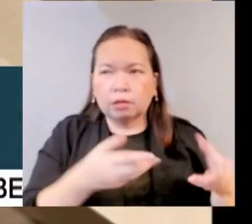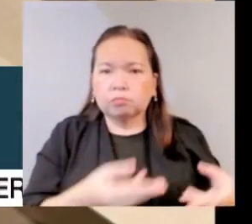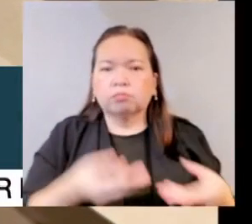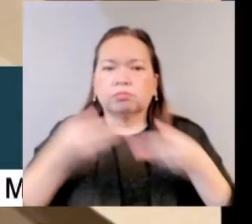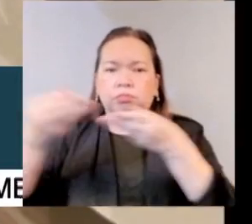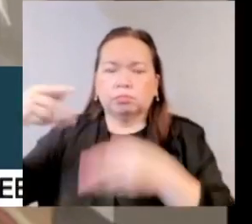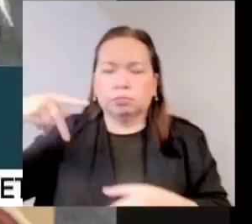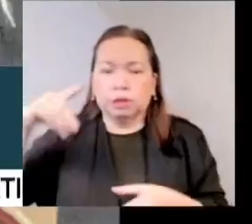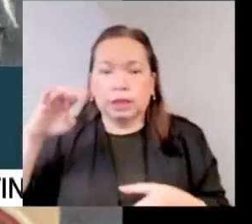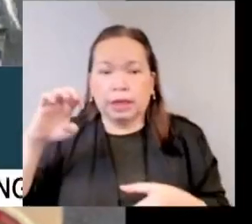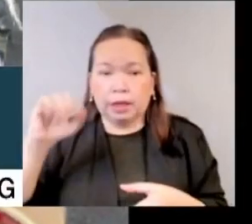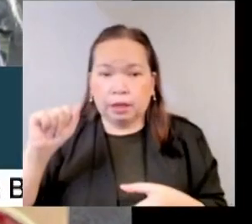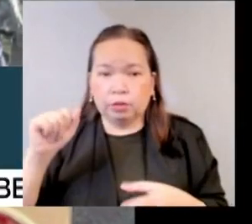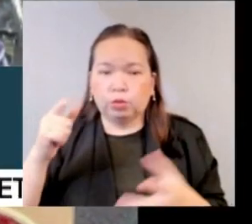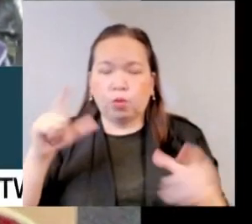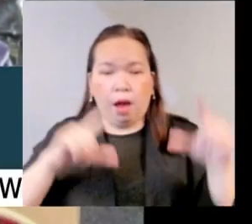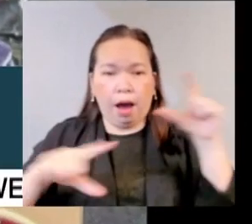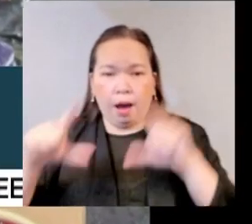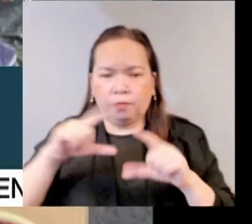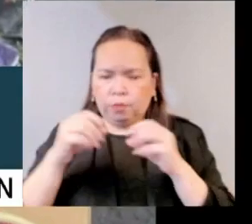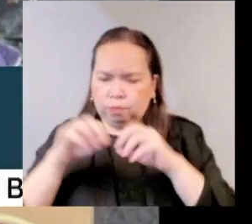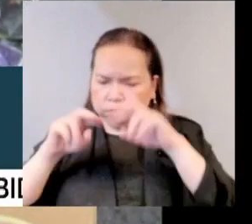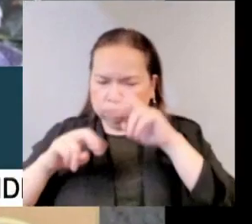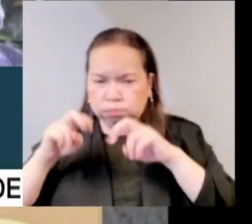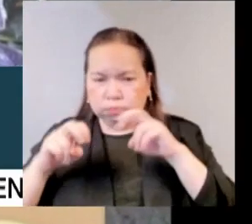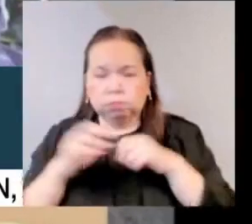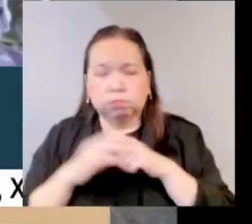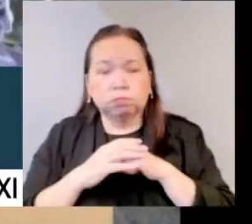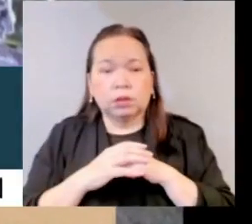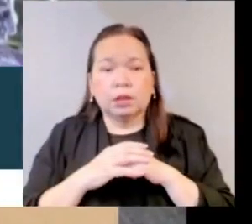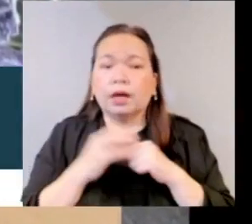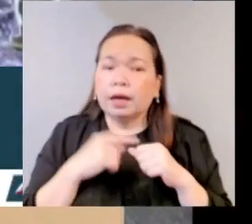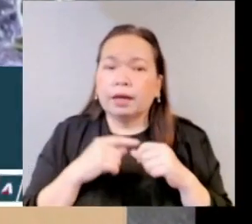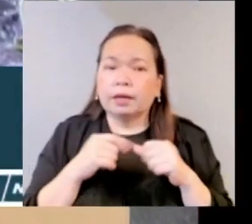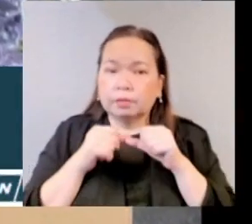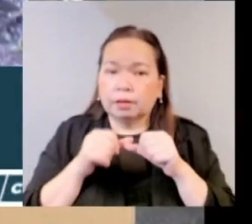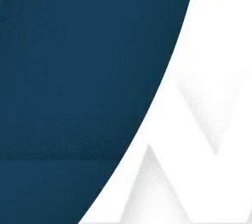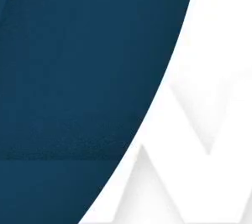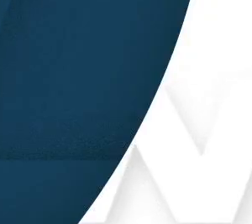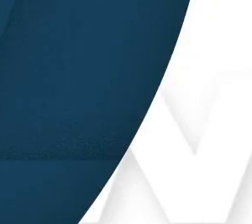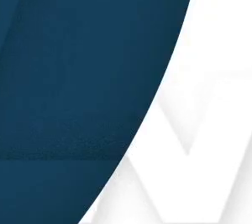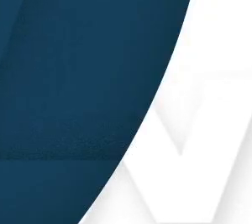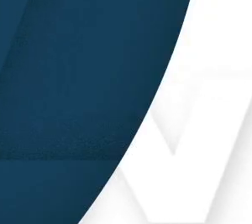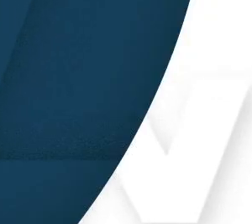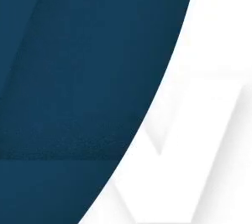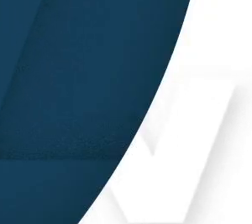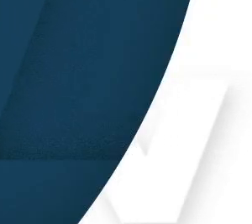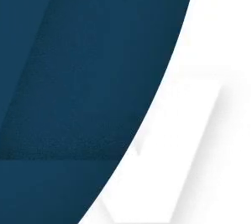ongoing as to the circumstances behind the delivery and confiscation of said illegal drugs.